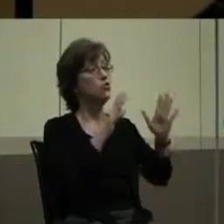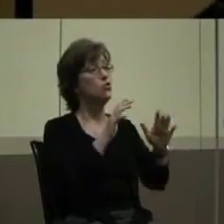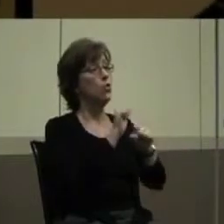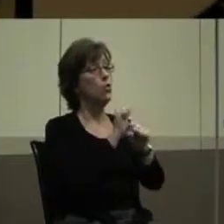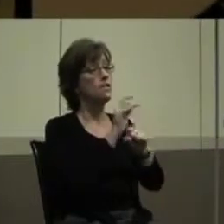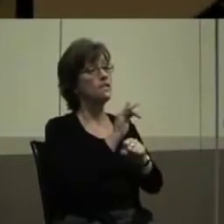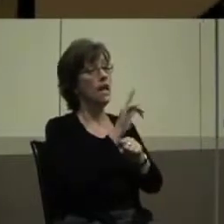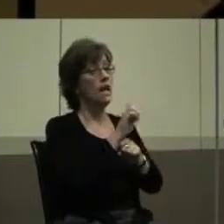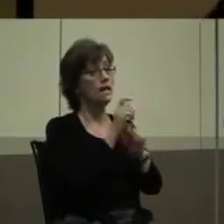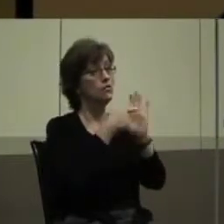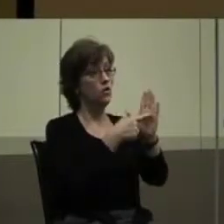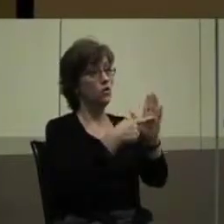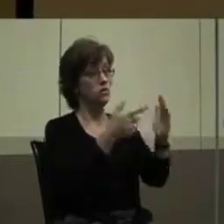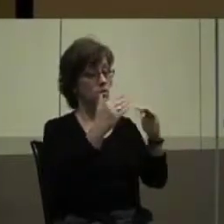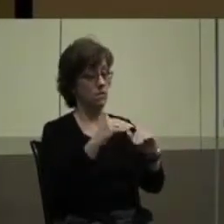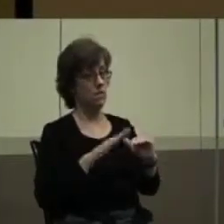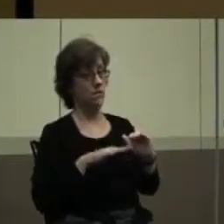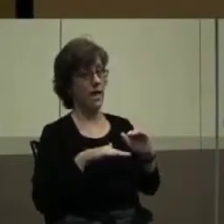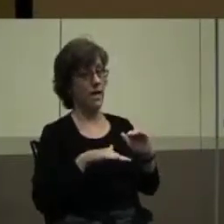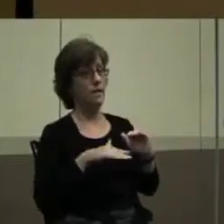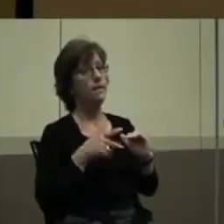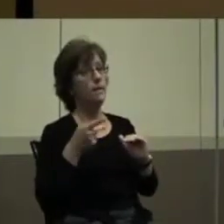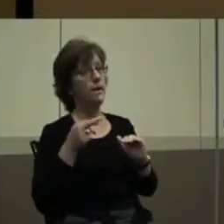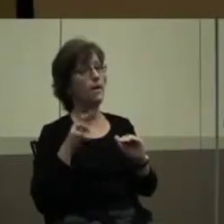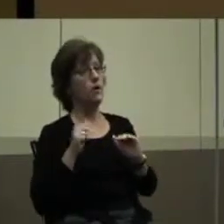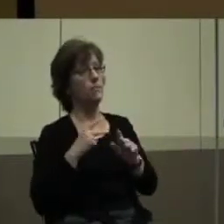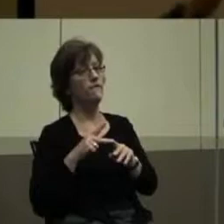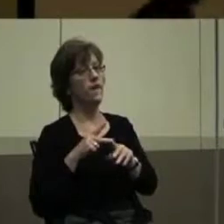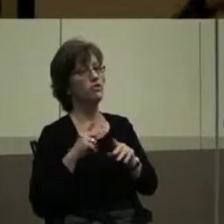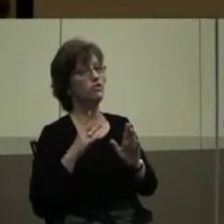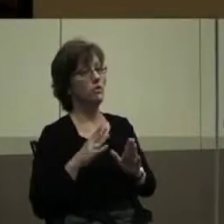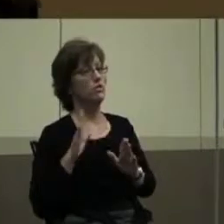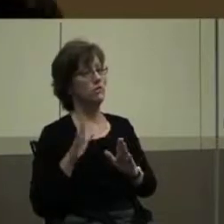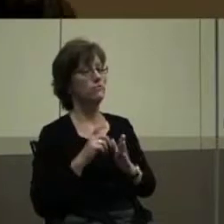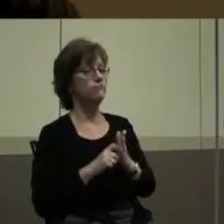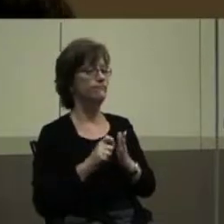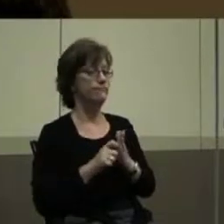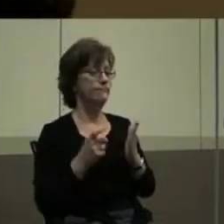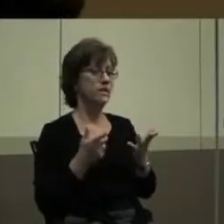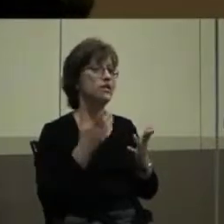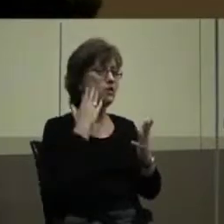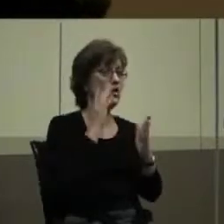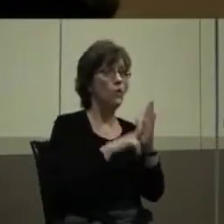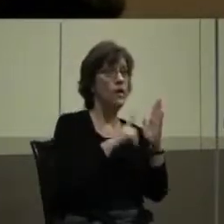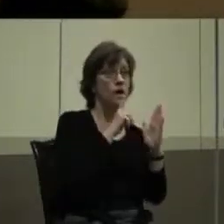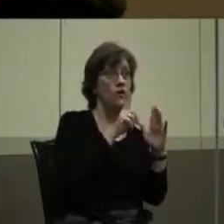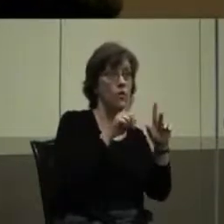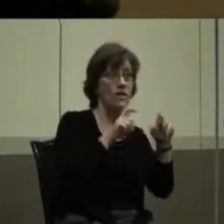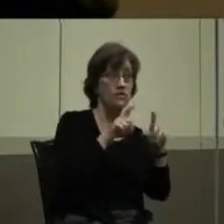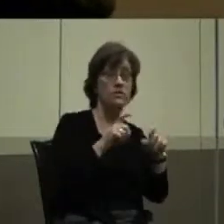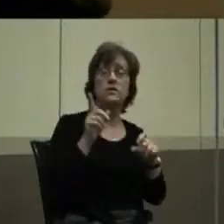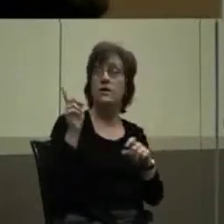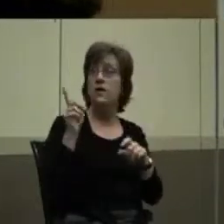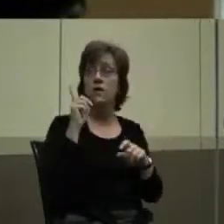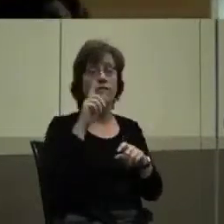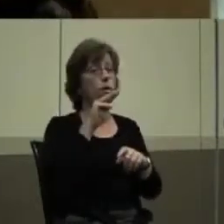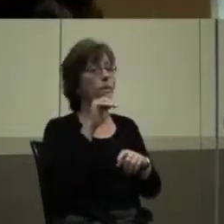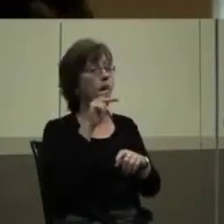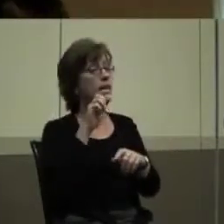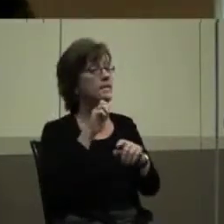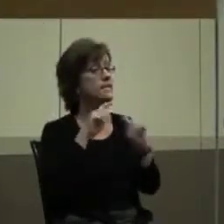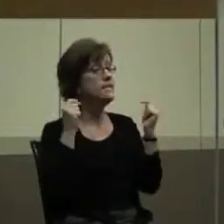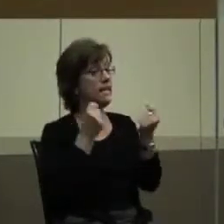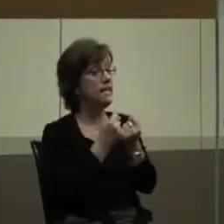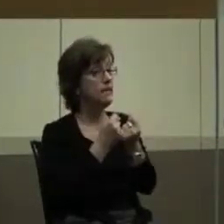on the bottom is the one the paraprofessionals see. Okay, so you know what the questions are. Here we put for Mike's team what the